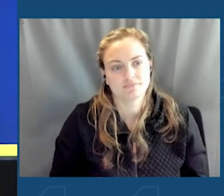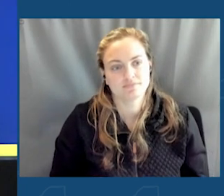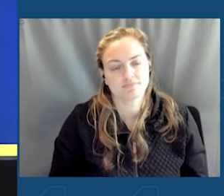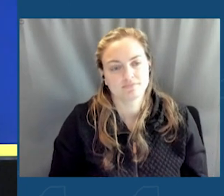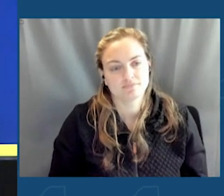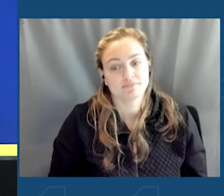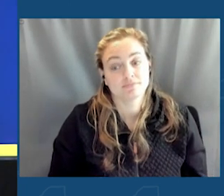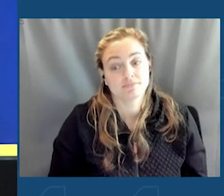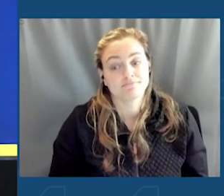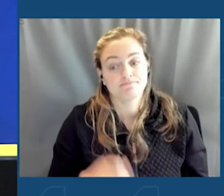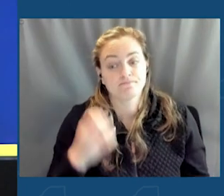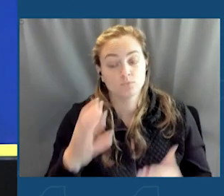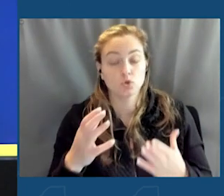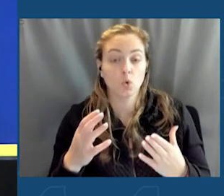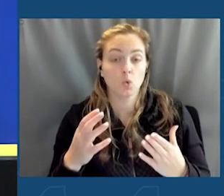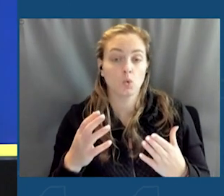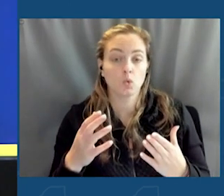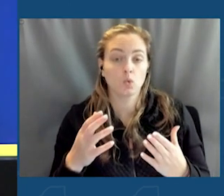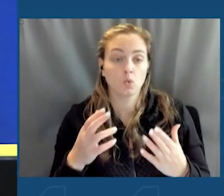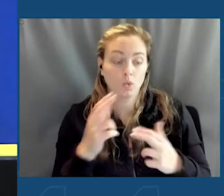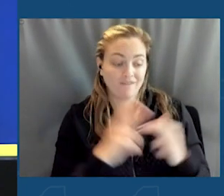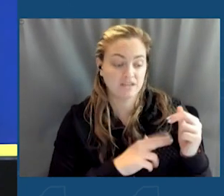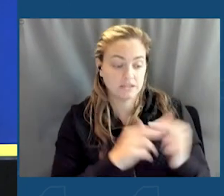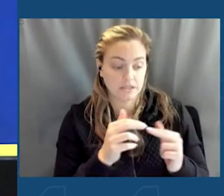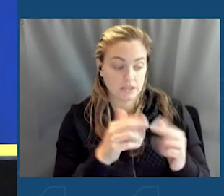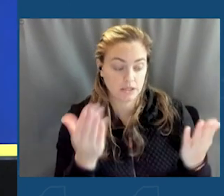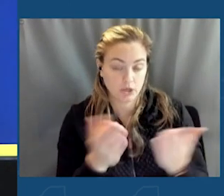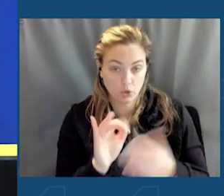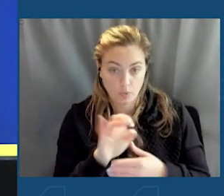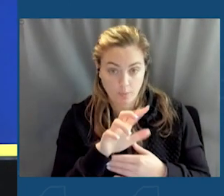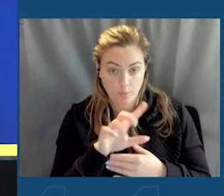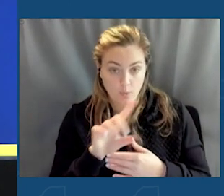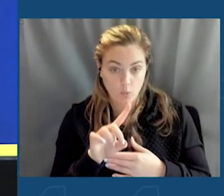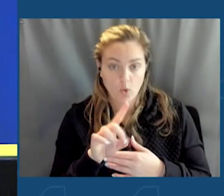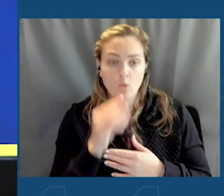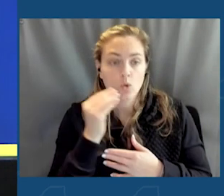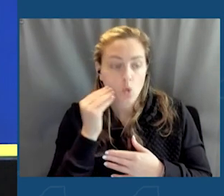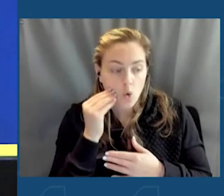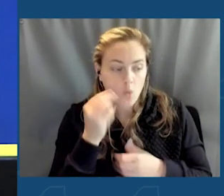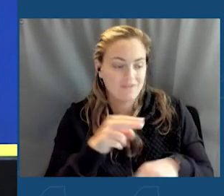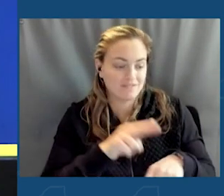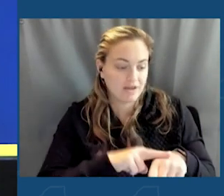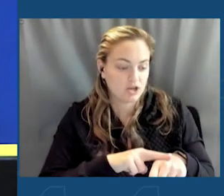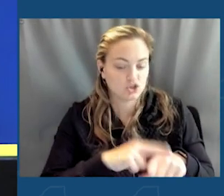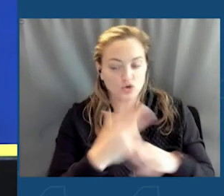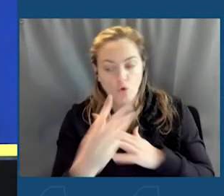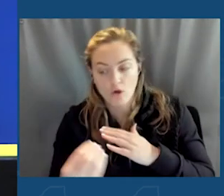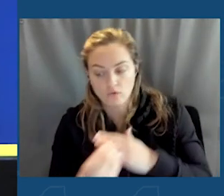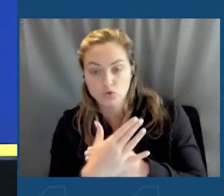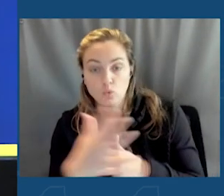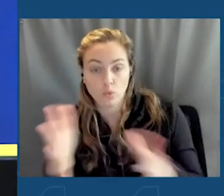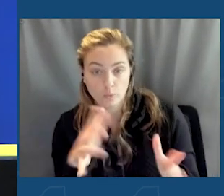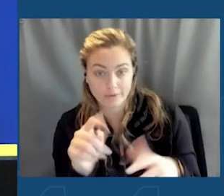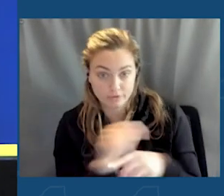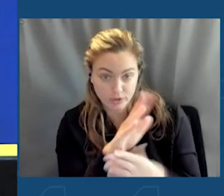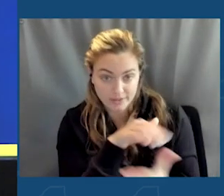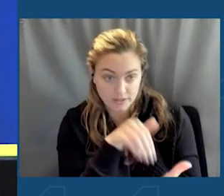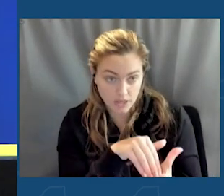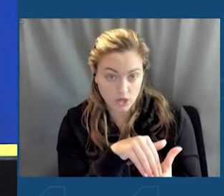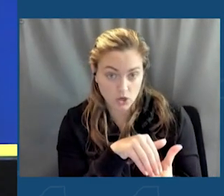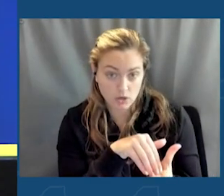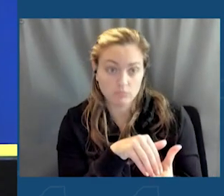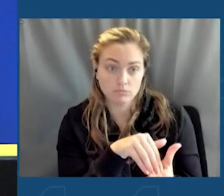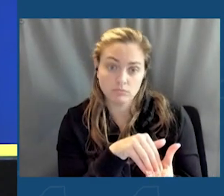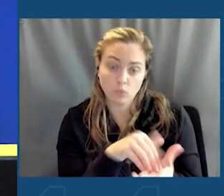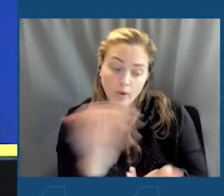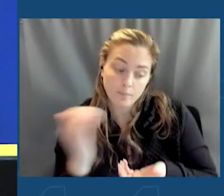So the facility in Brentwood will be the home of the National Offshore Wind Training Center, which we've entered into in a